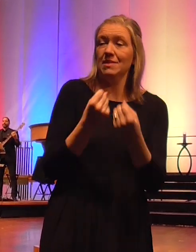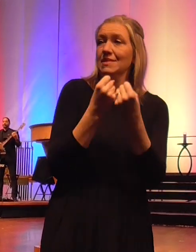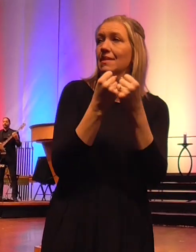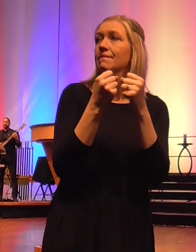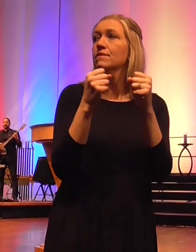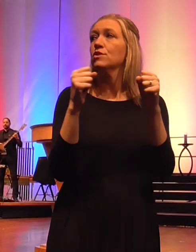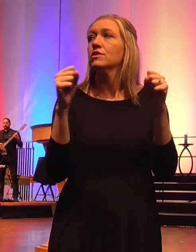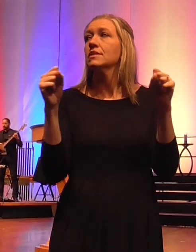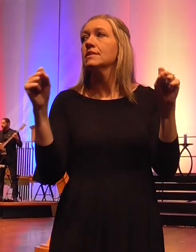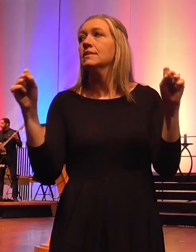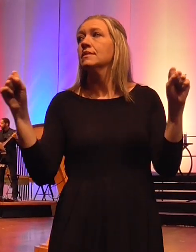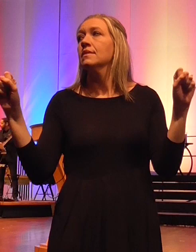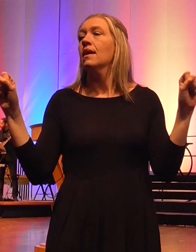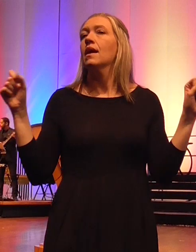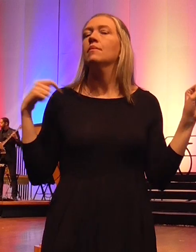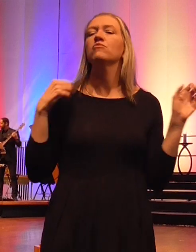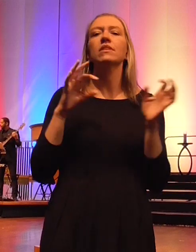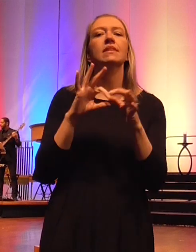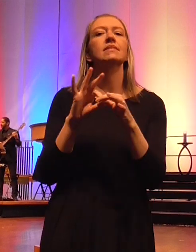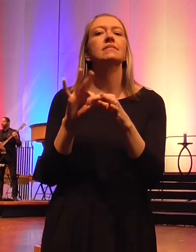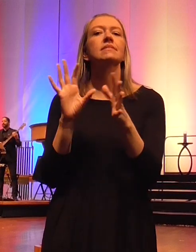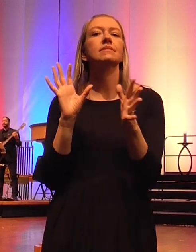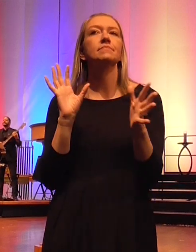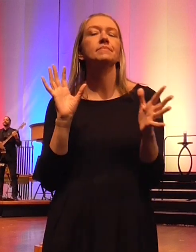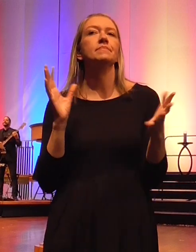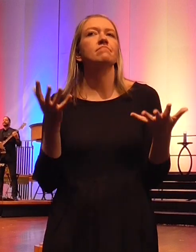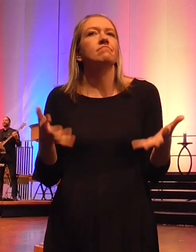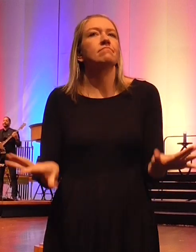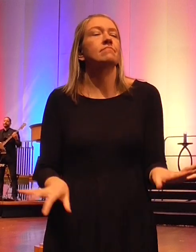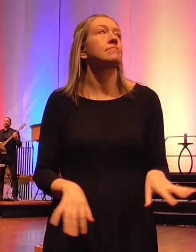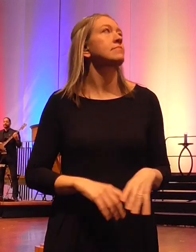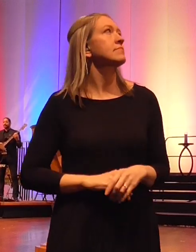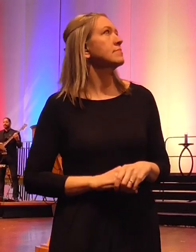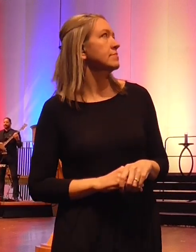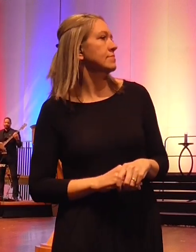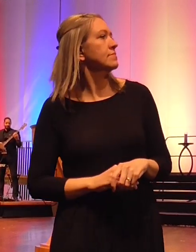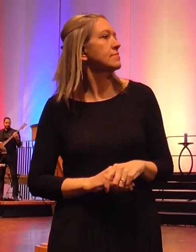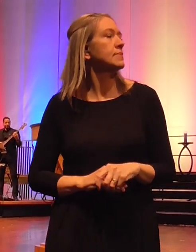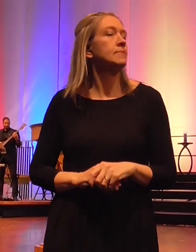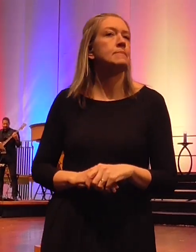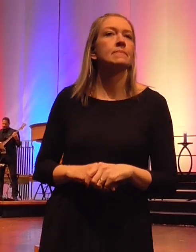I've been set free, I'm released.